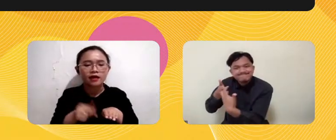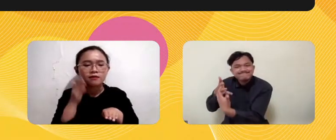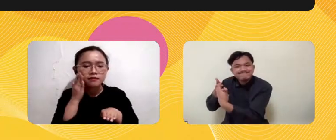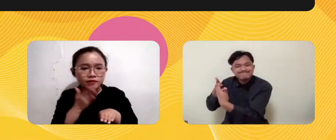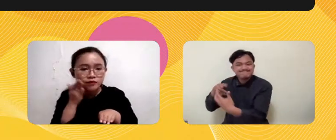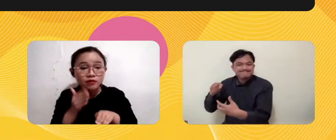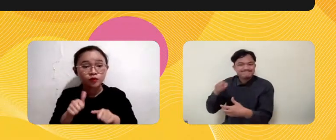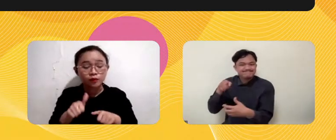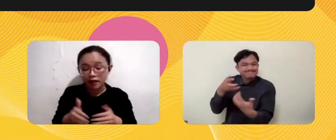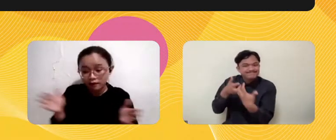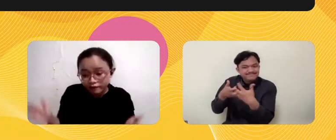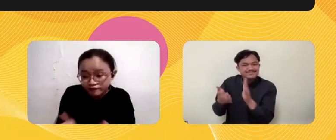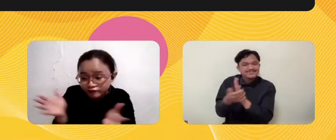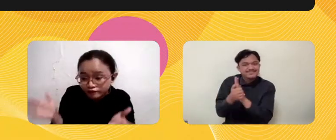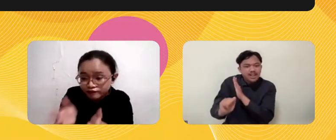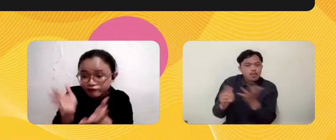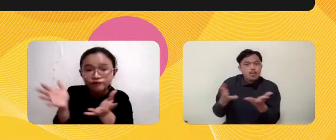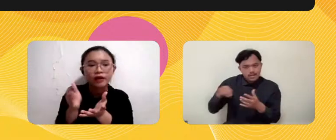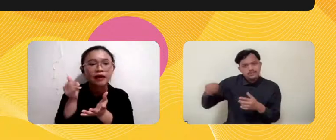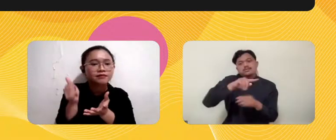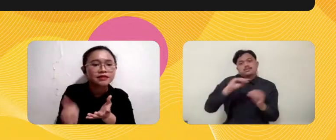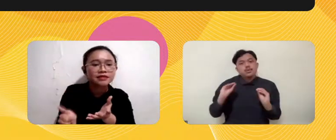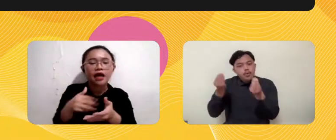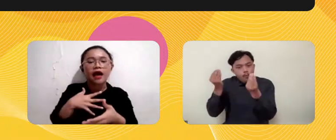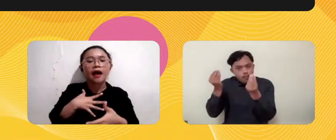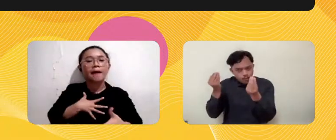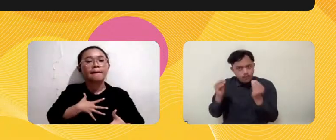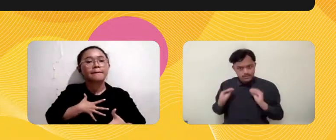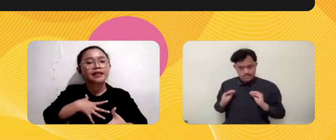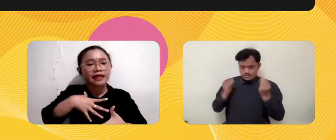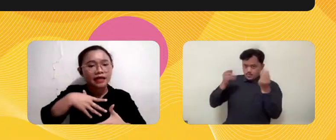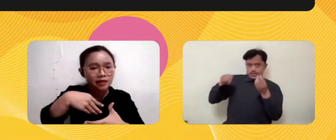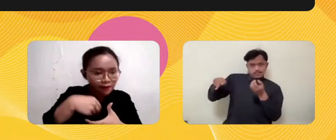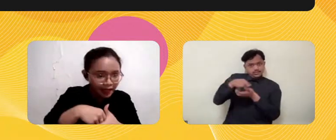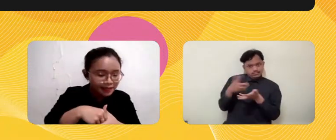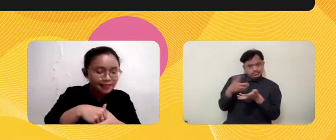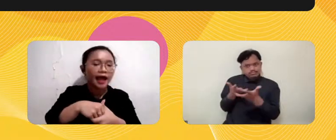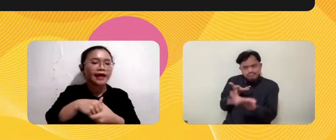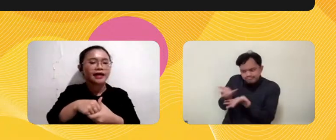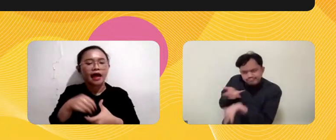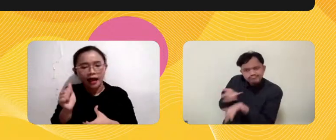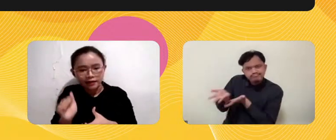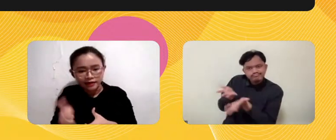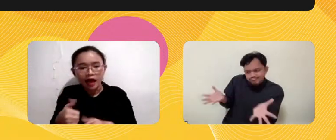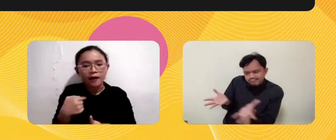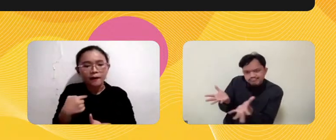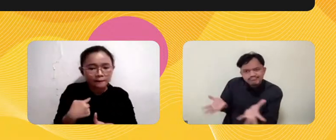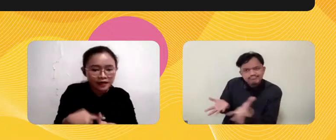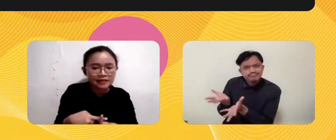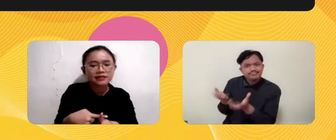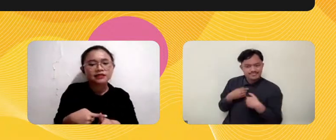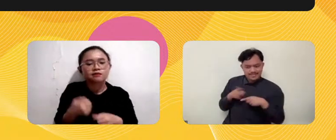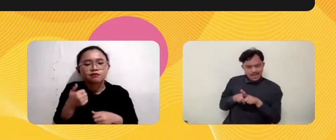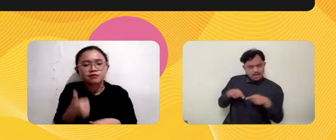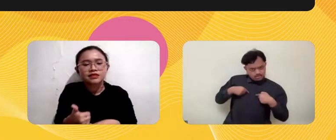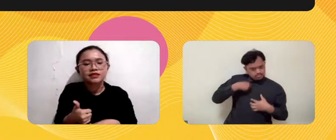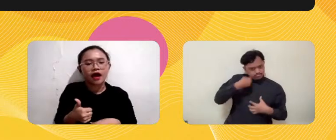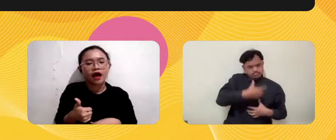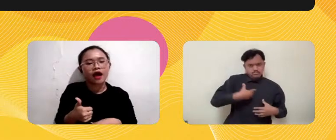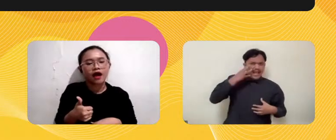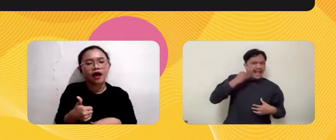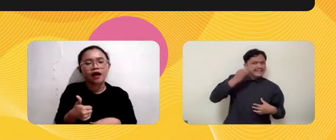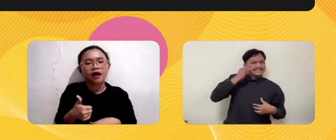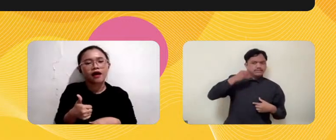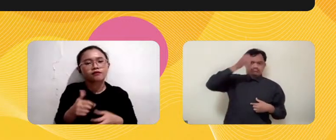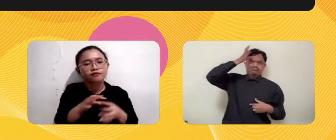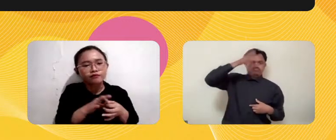empowering, in a way that will make them act on it, and not in a way that will make them be afraid of that particular